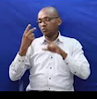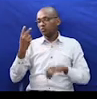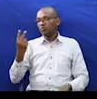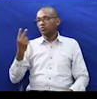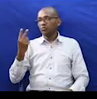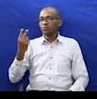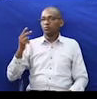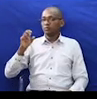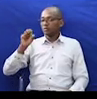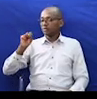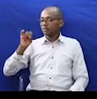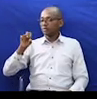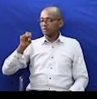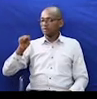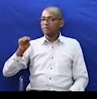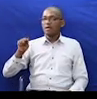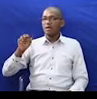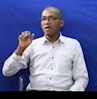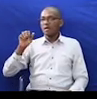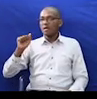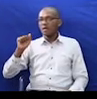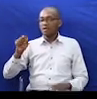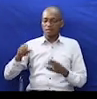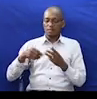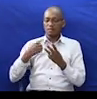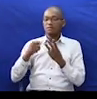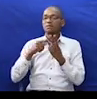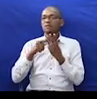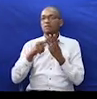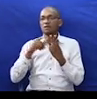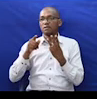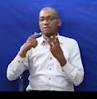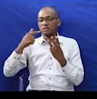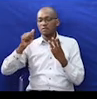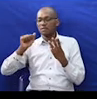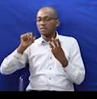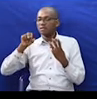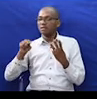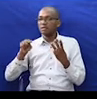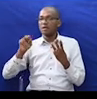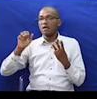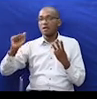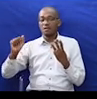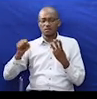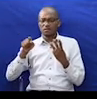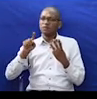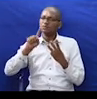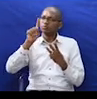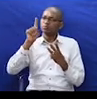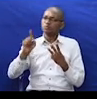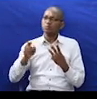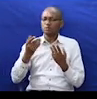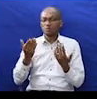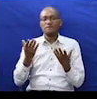tangent of the angle A. So this is a question, and this question is very, very